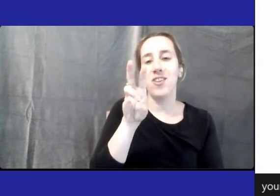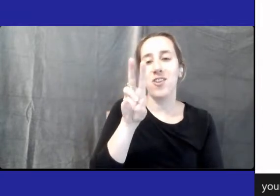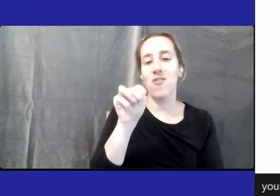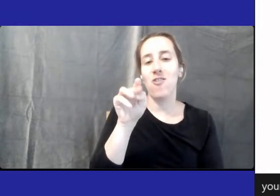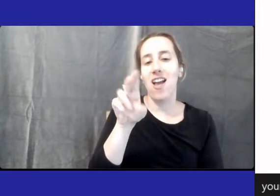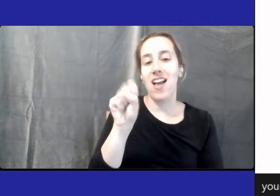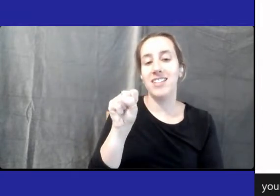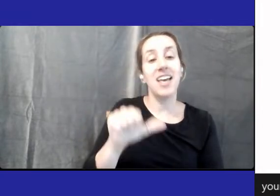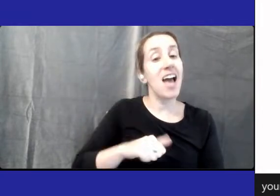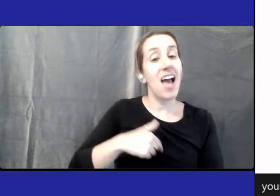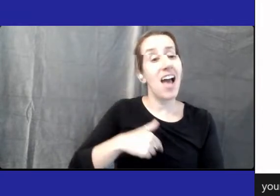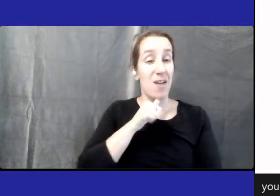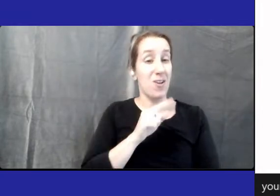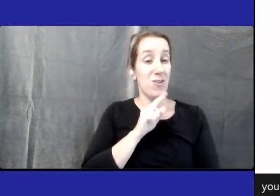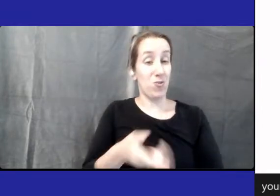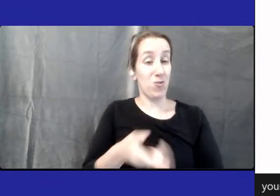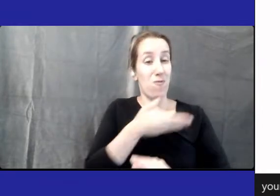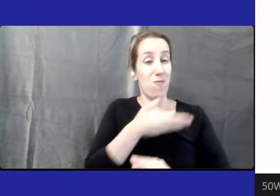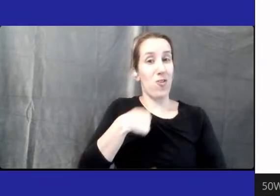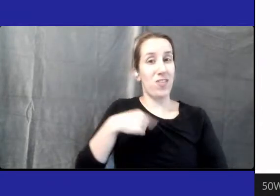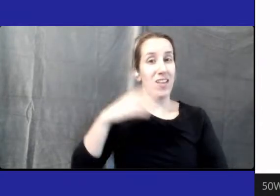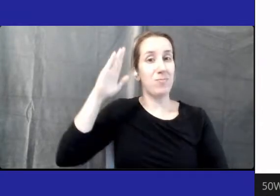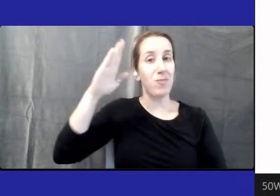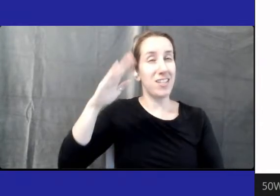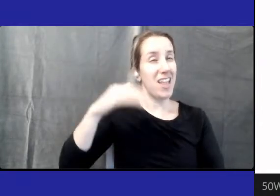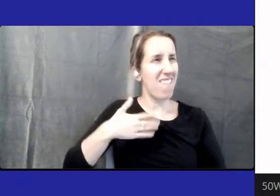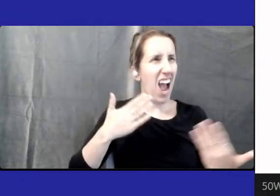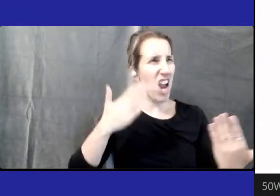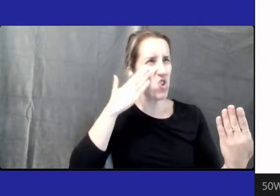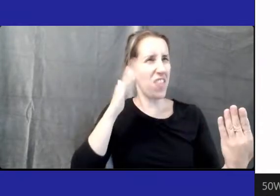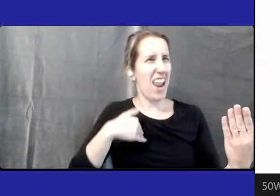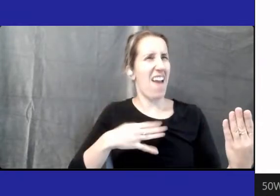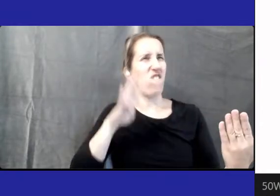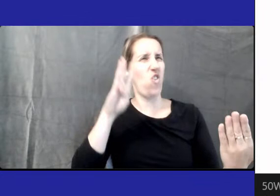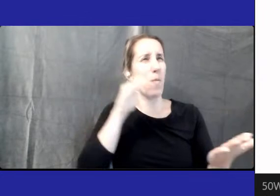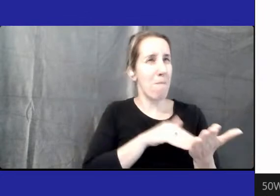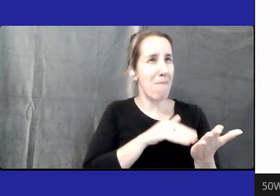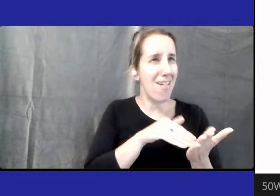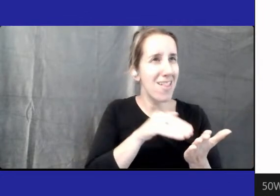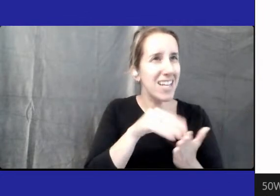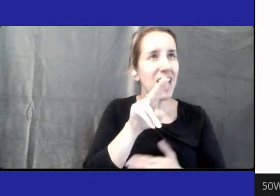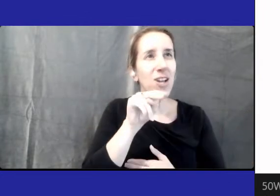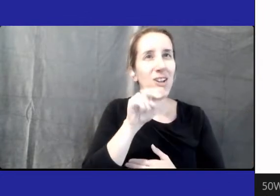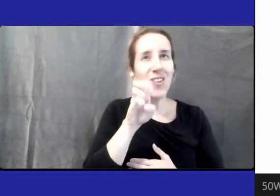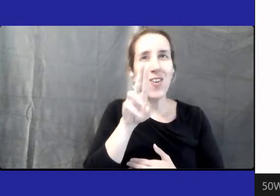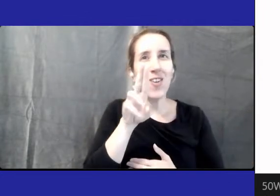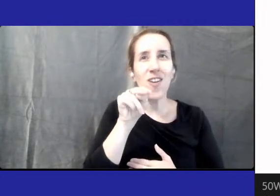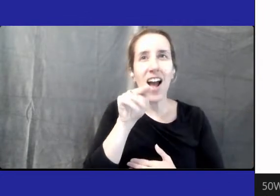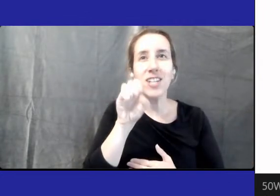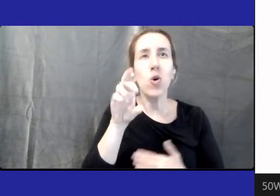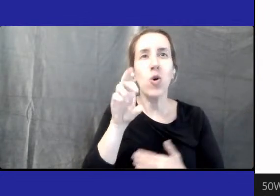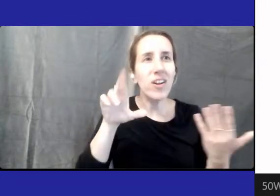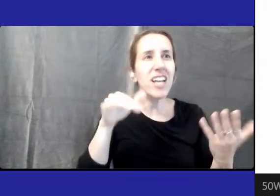presentation, Donnie, I even knew I had 4 million neurons, let alone that I could lose 4 million in just a minute.